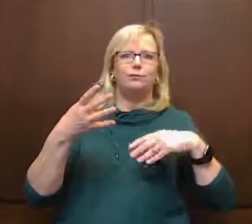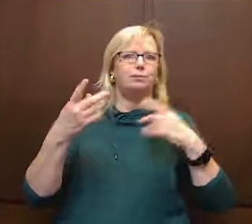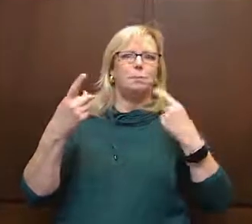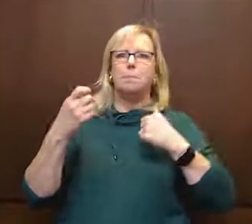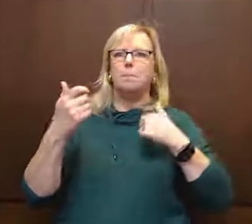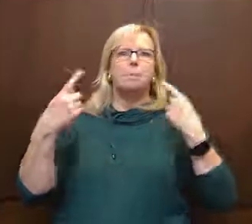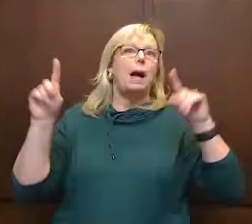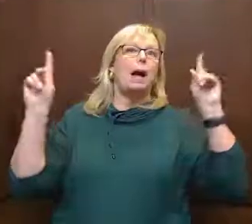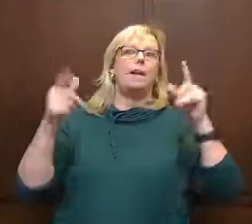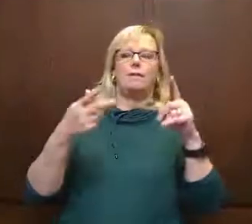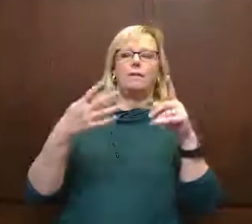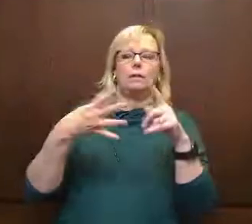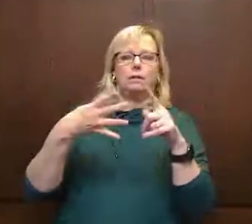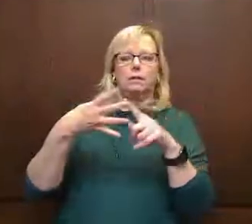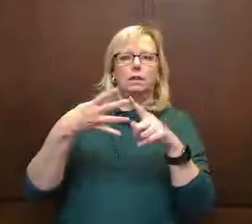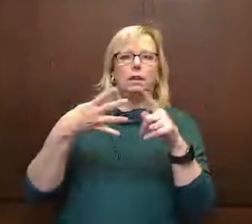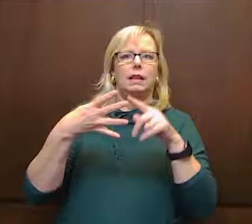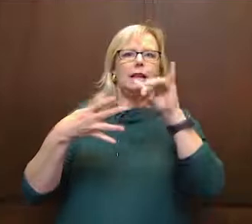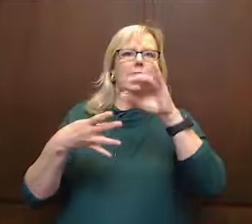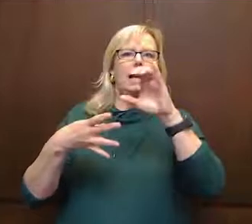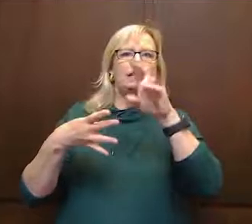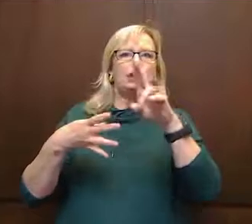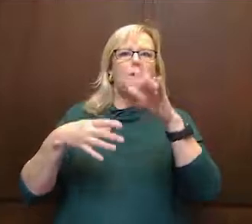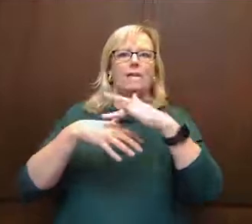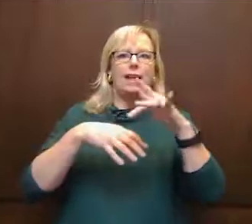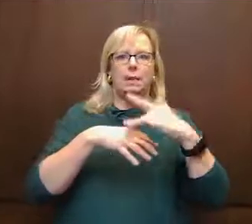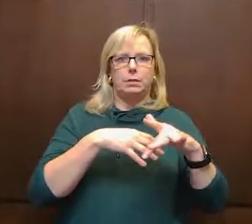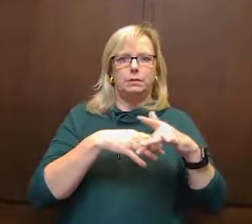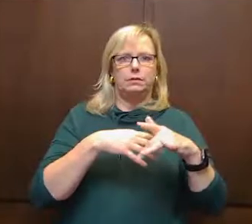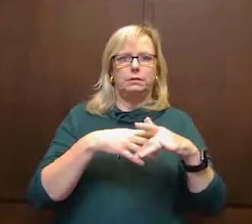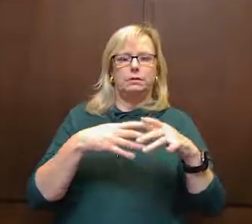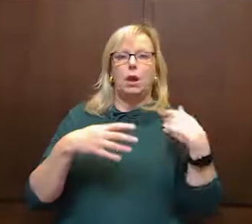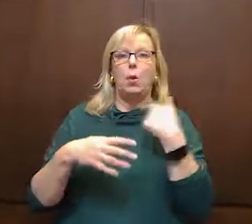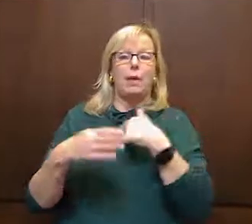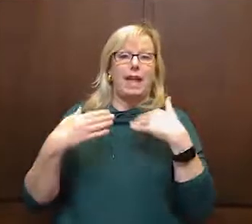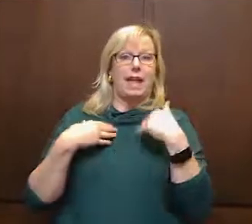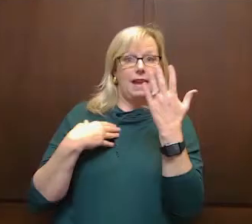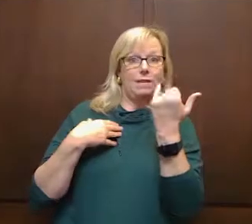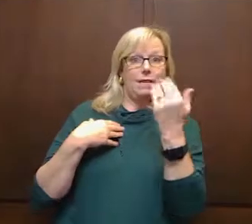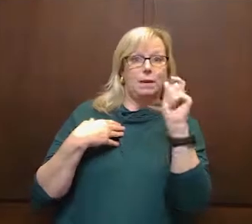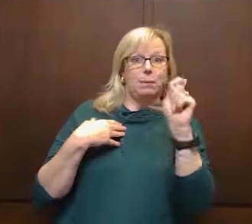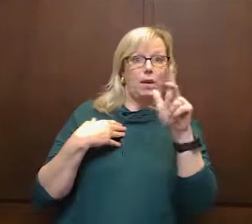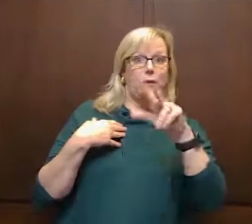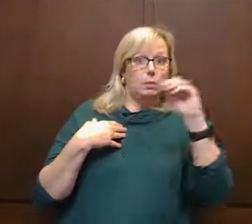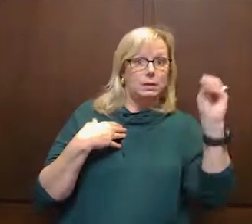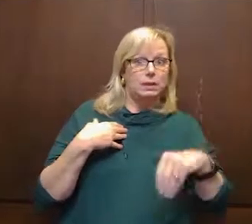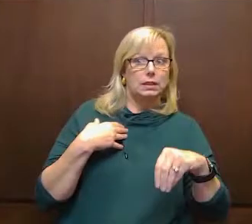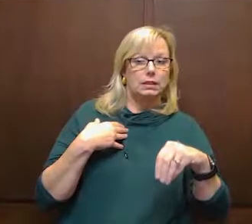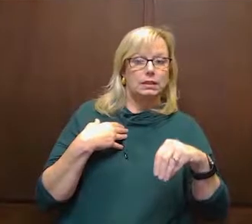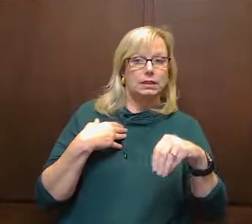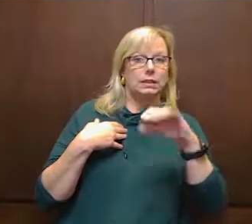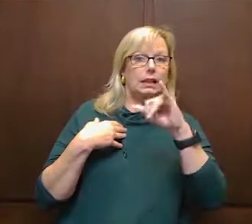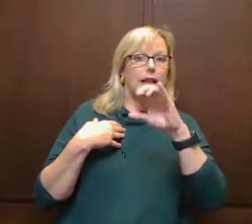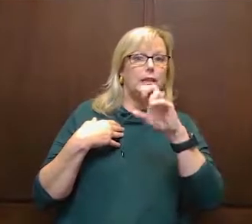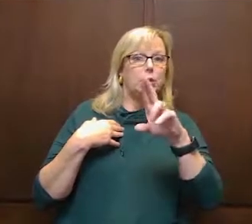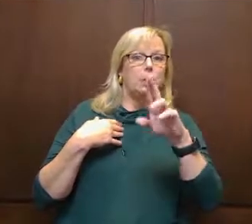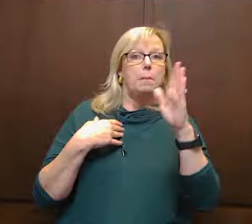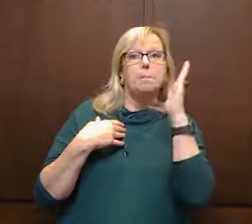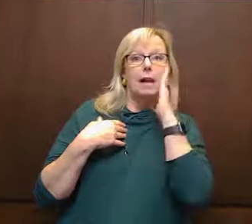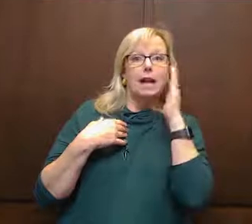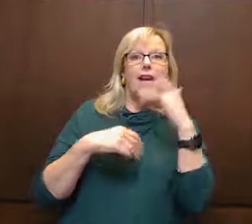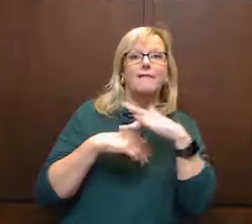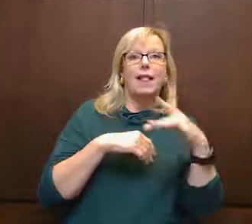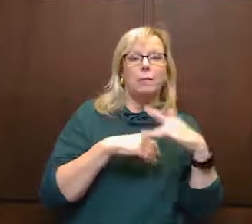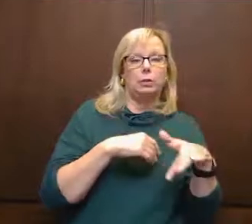So the first is ICU availability. We are at 15.3% of ICU beds that